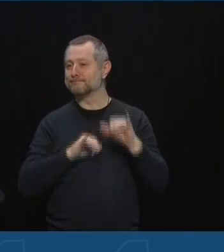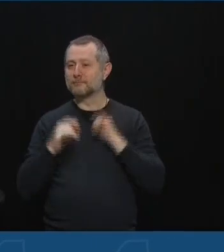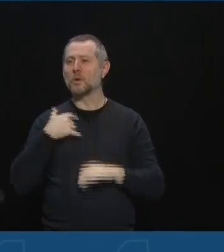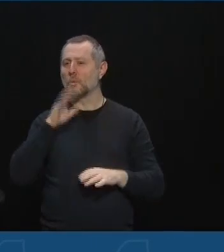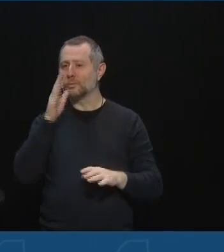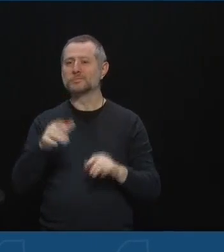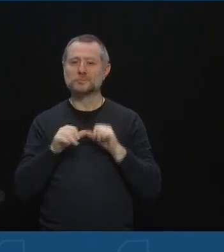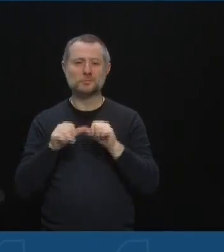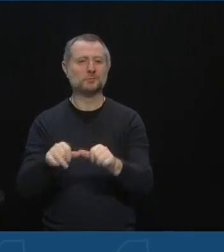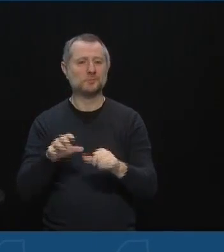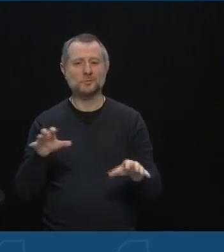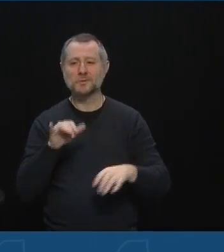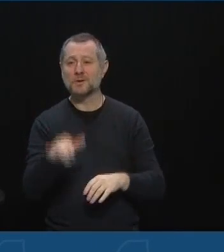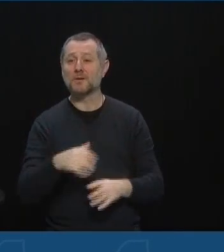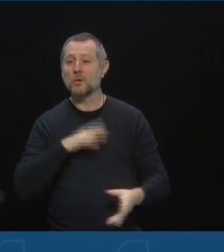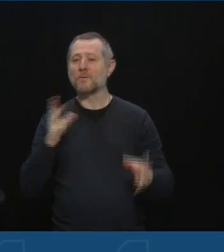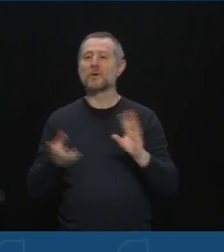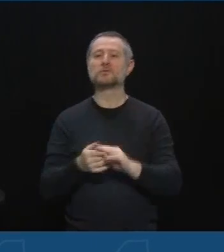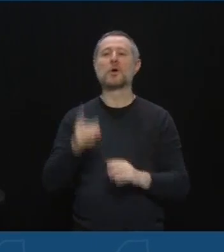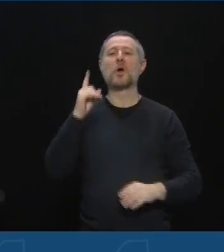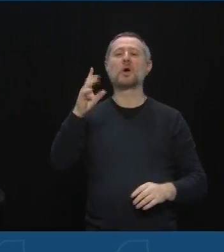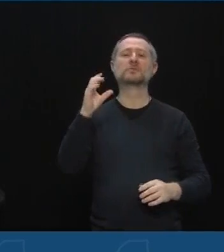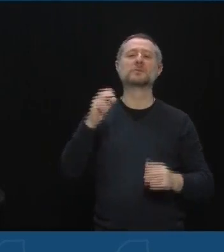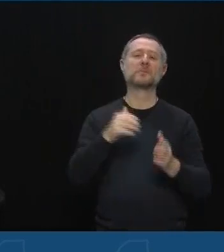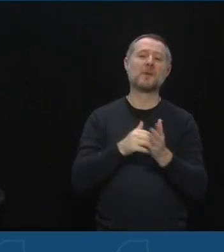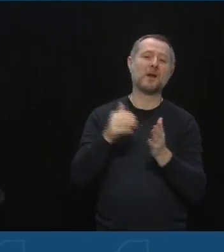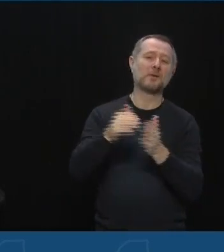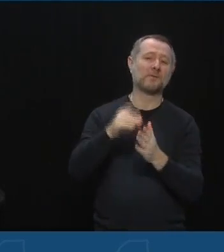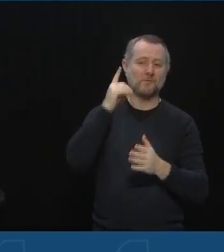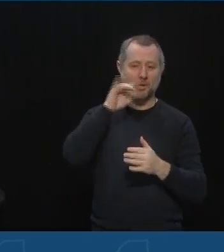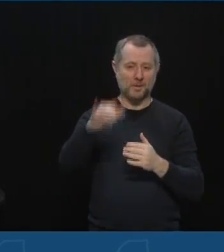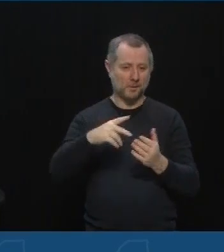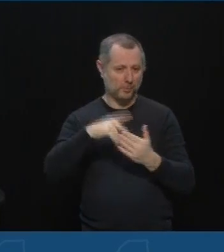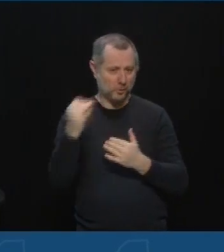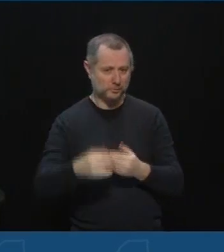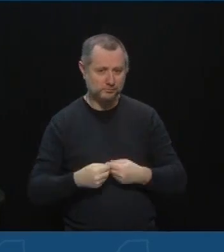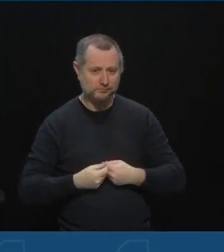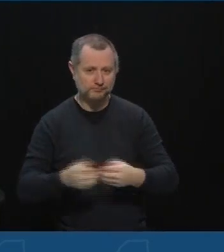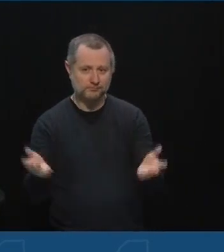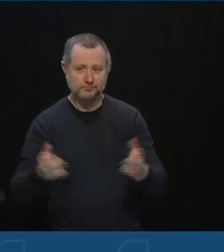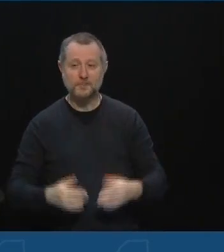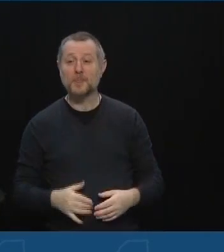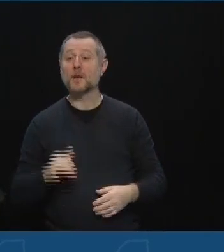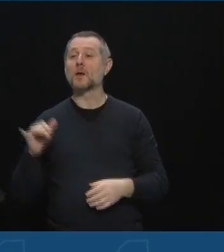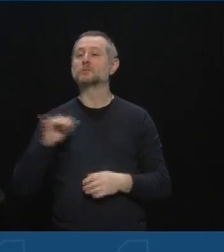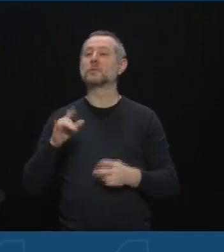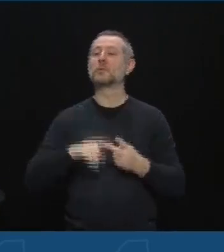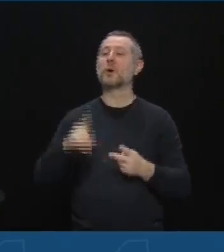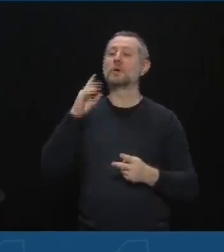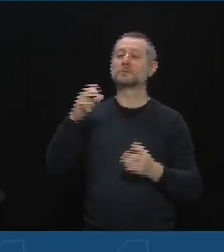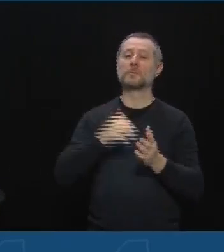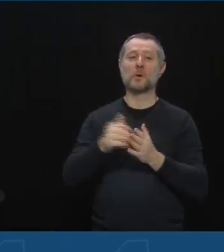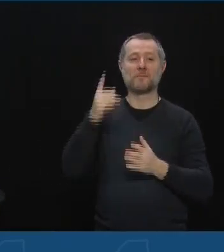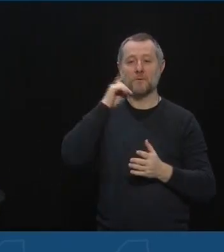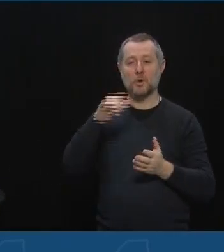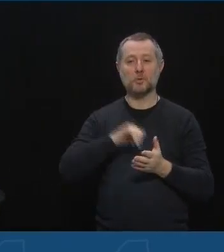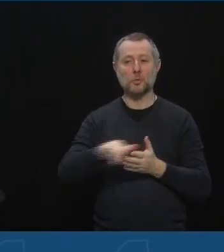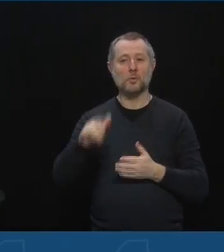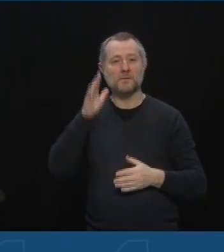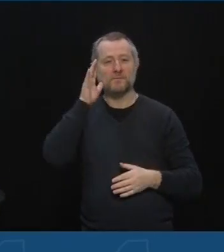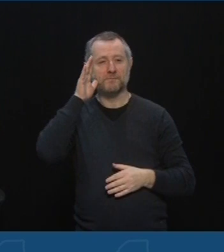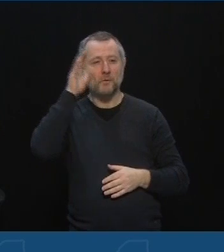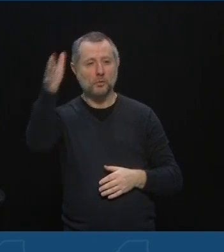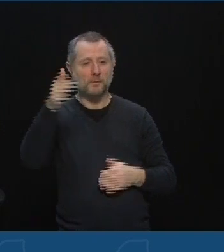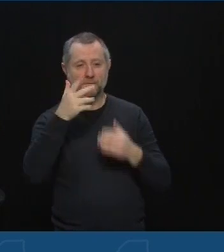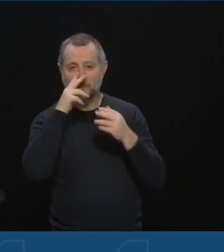budget overall, $100 million for that program, but also $100 million for New York Ford. And I want to go after some of our smaller